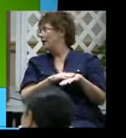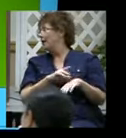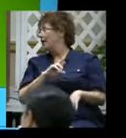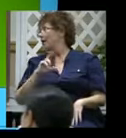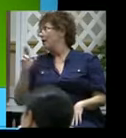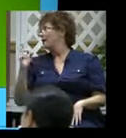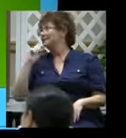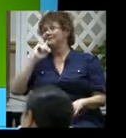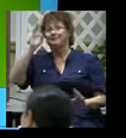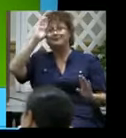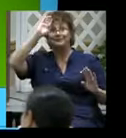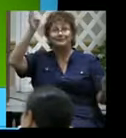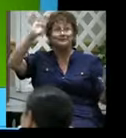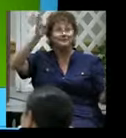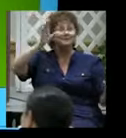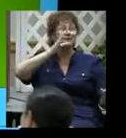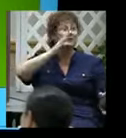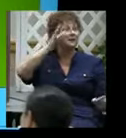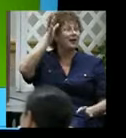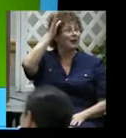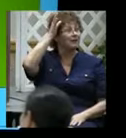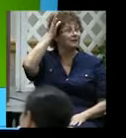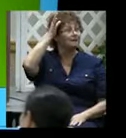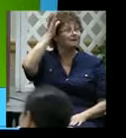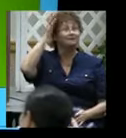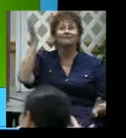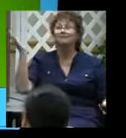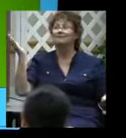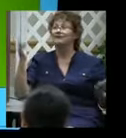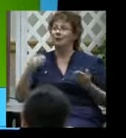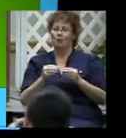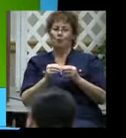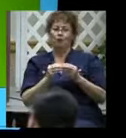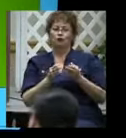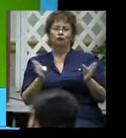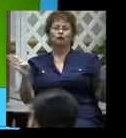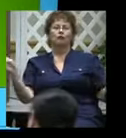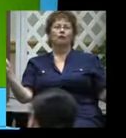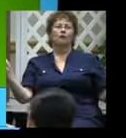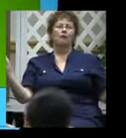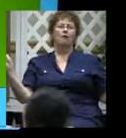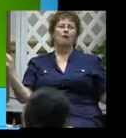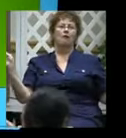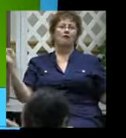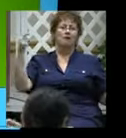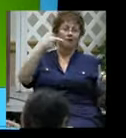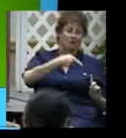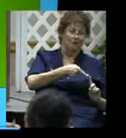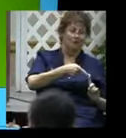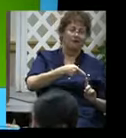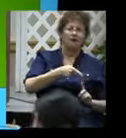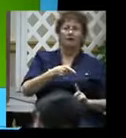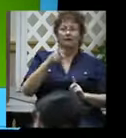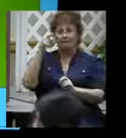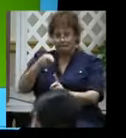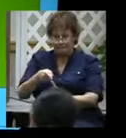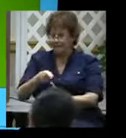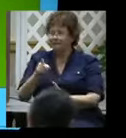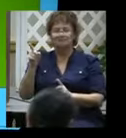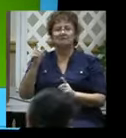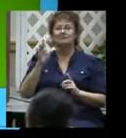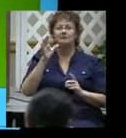we're simply going to go with Dear Parent, and that works perfectly fine. Okay, you don't have to see, Dear Mrs. Smith or Jane Smith, just Dear Parent. That works absolutely